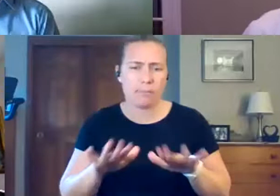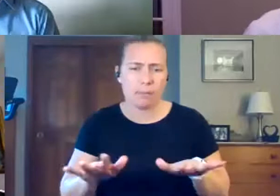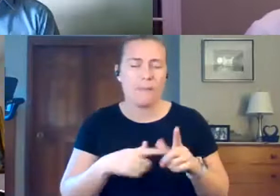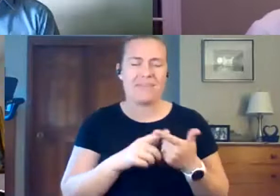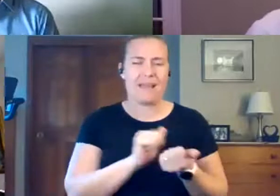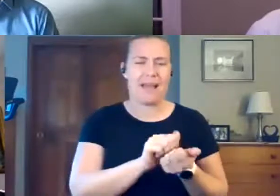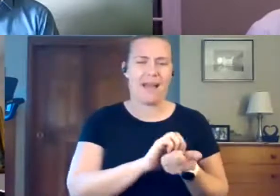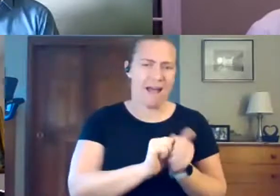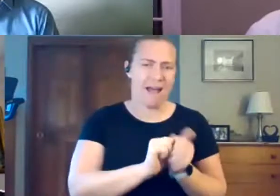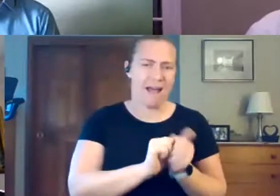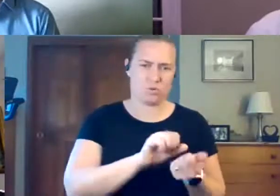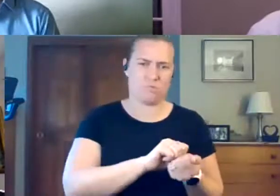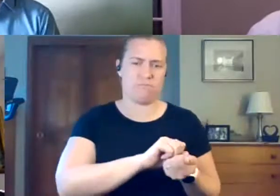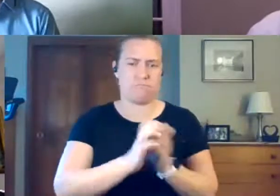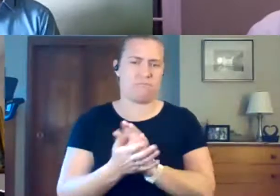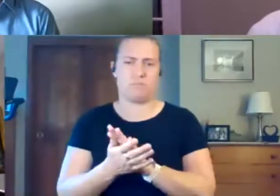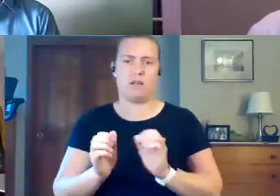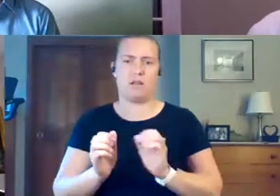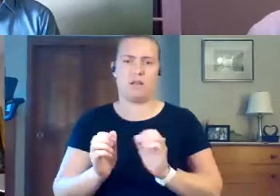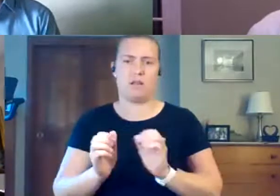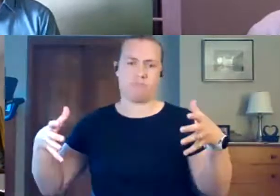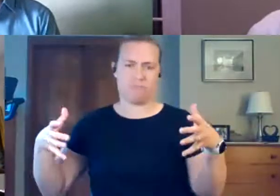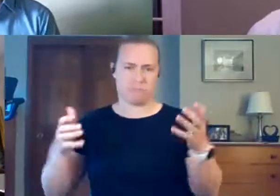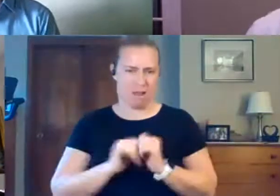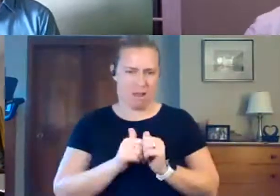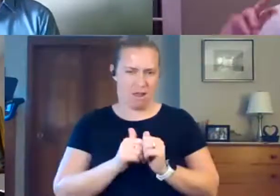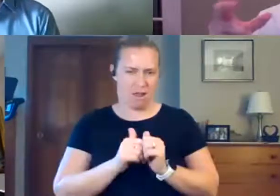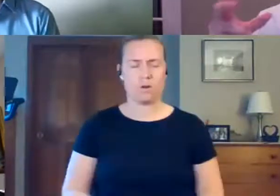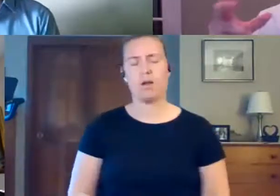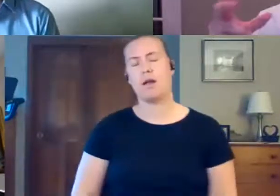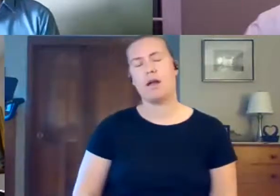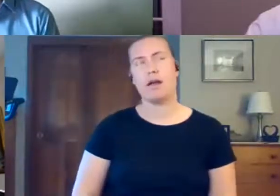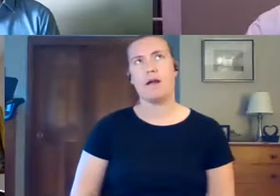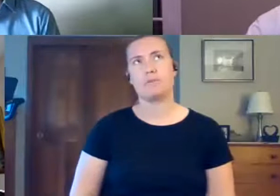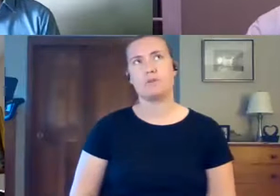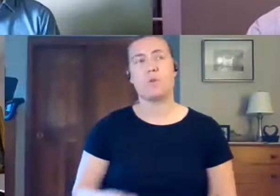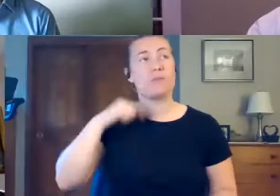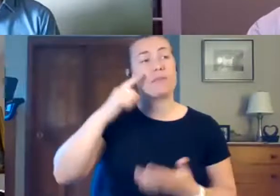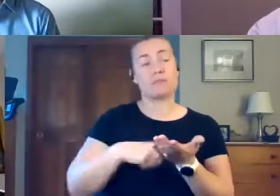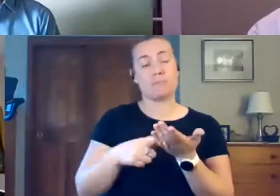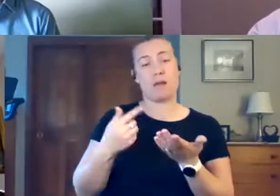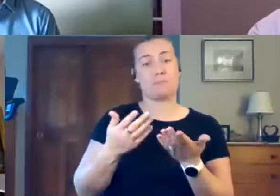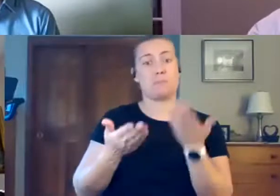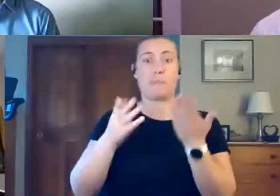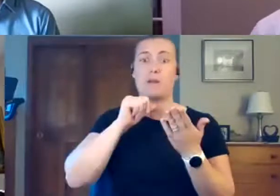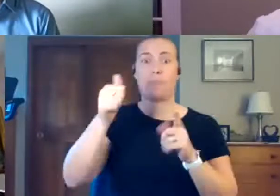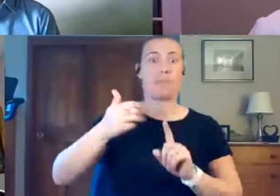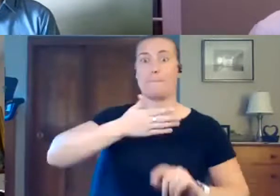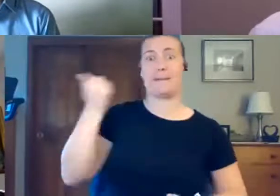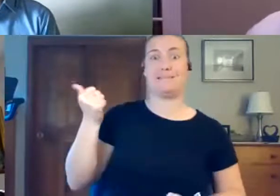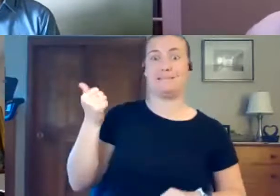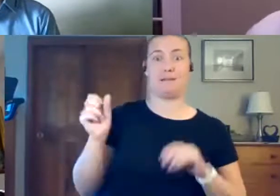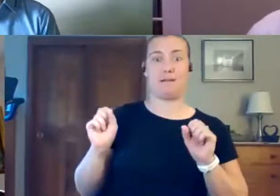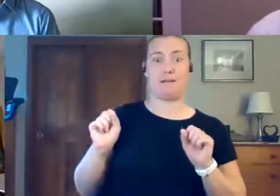so sometimes I think we need to start with, even if it's not the optimal approach, what is actually going to be feasible